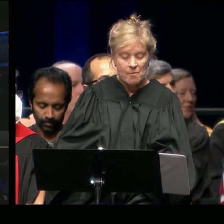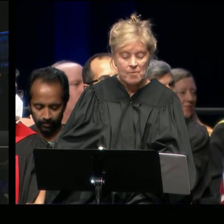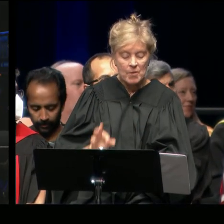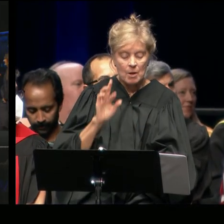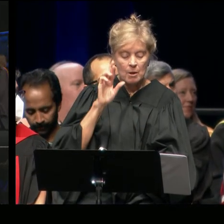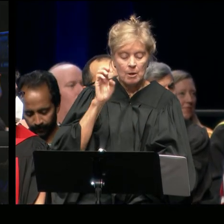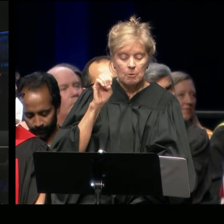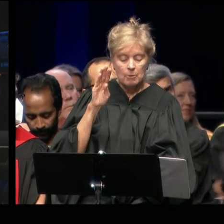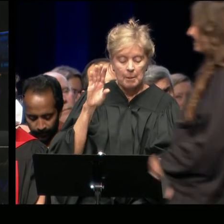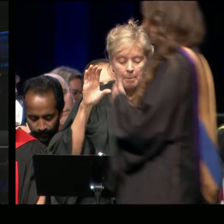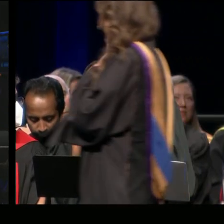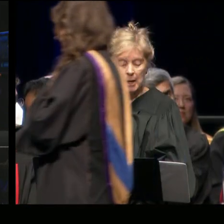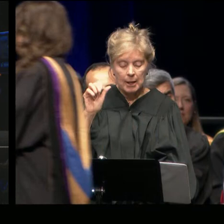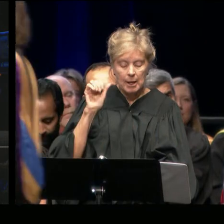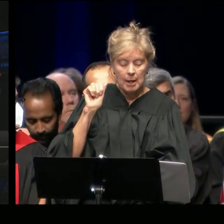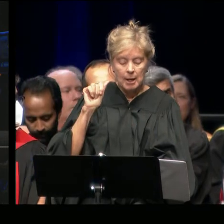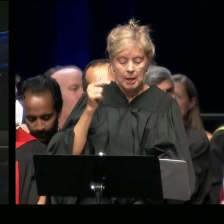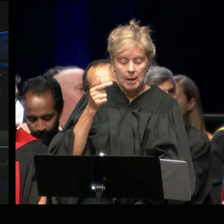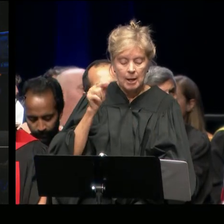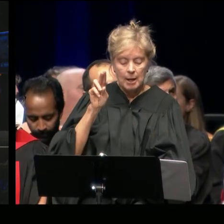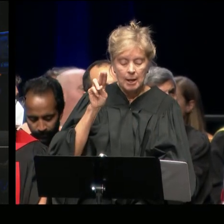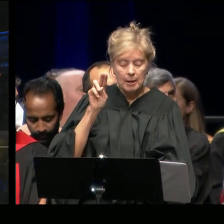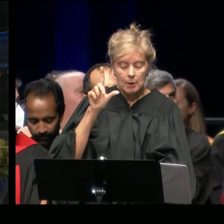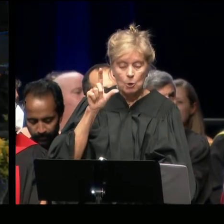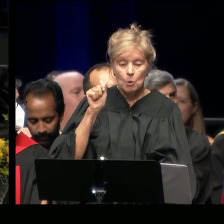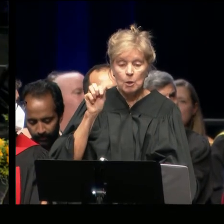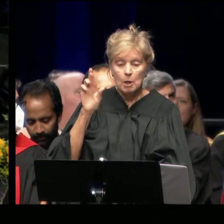Rebecca Aguiar.